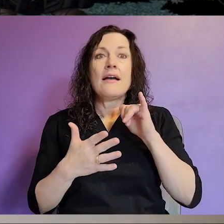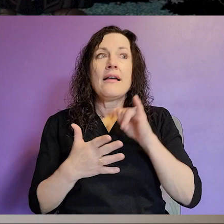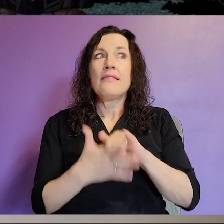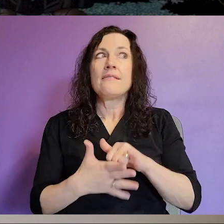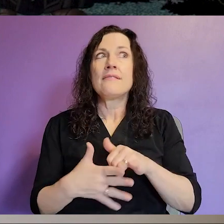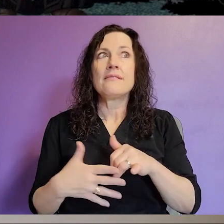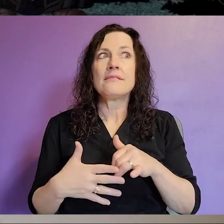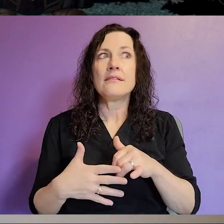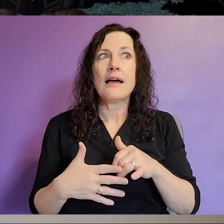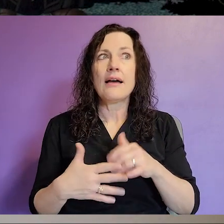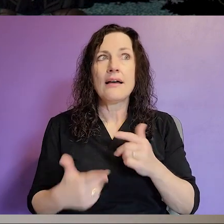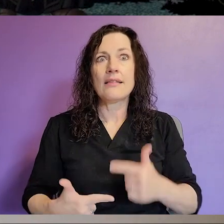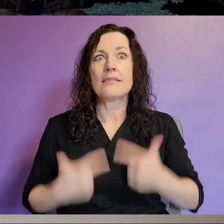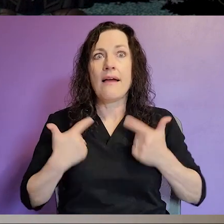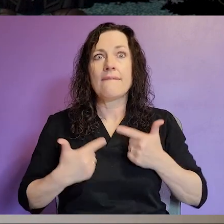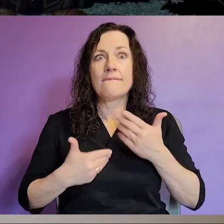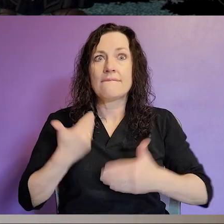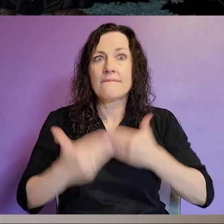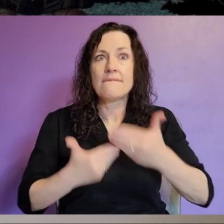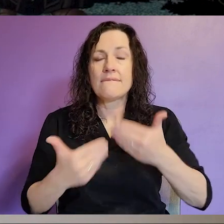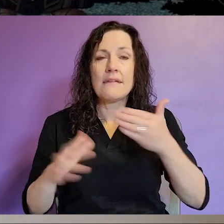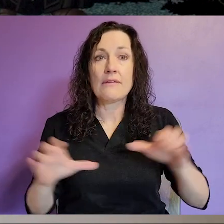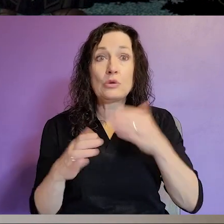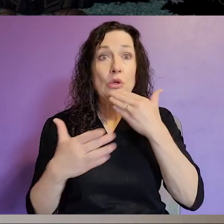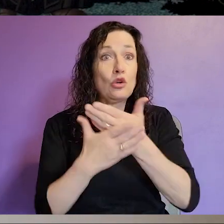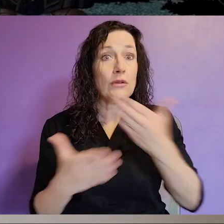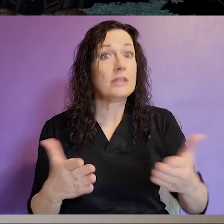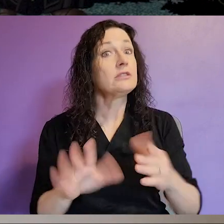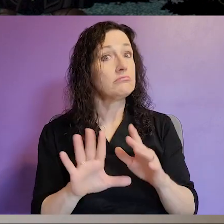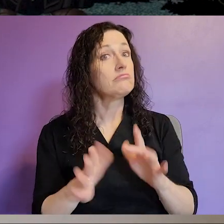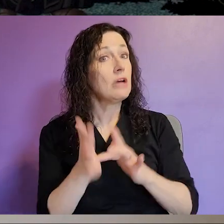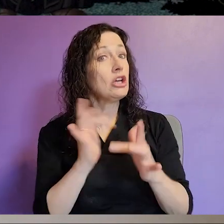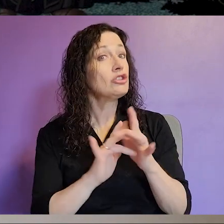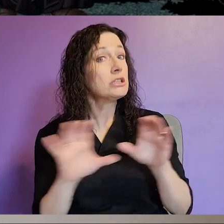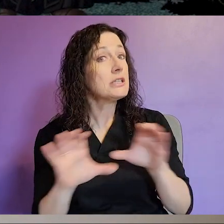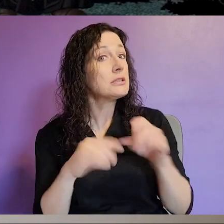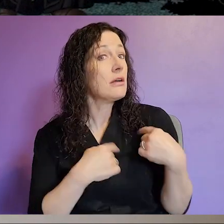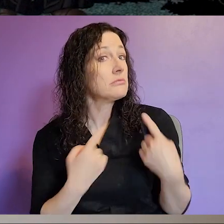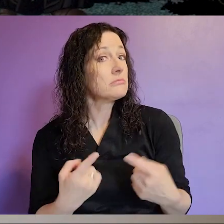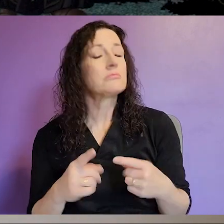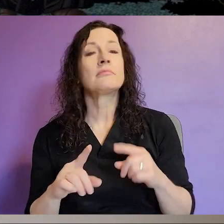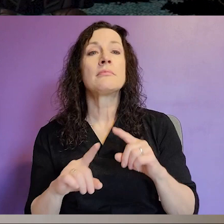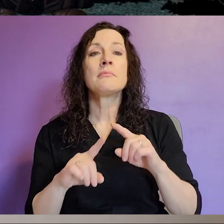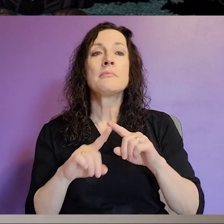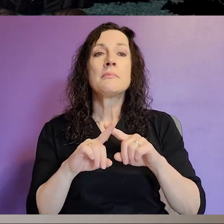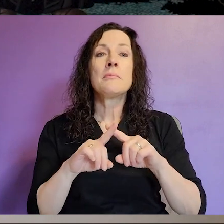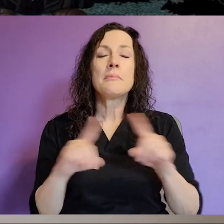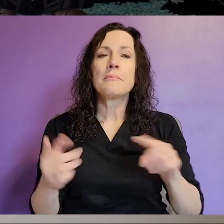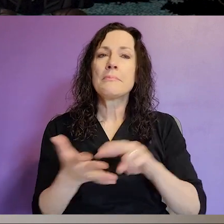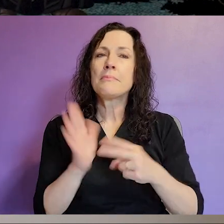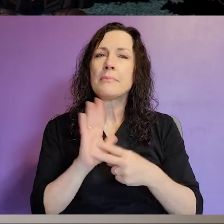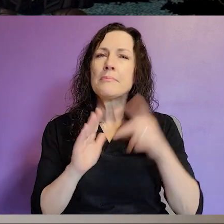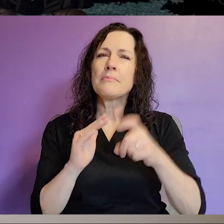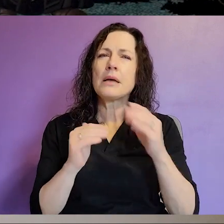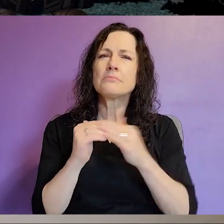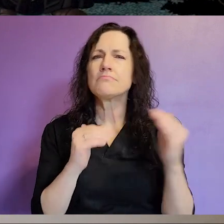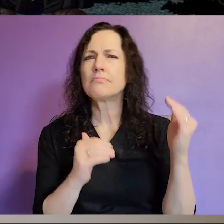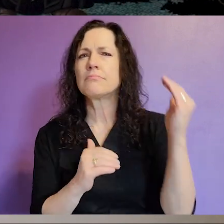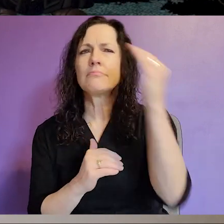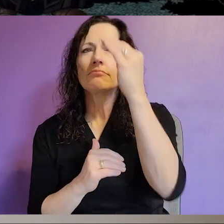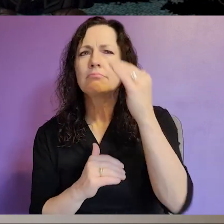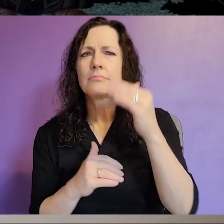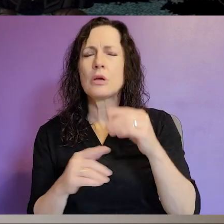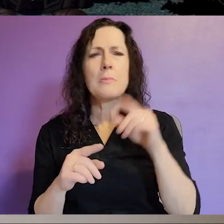and the life of doing good works, which Jesus has been doing, by